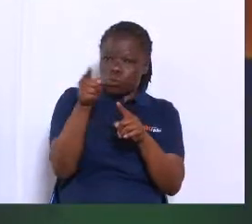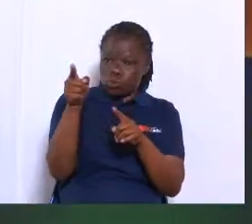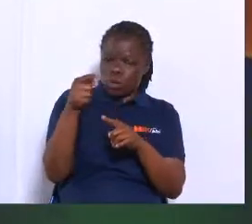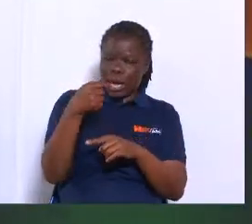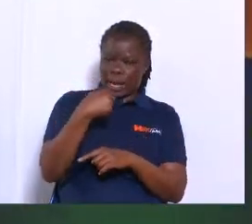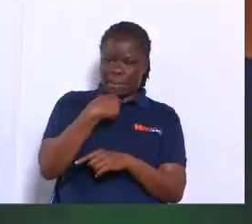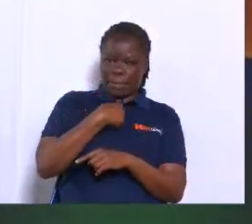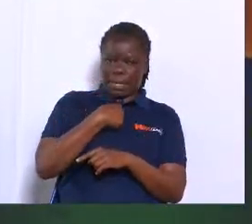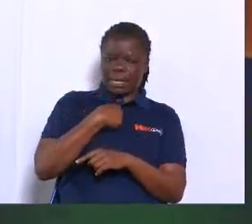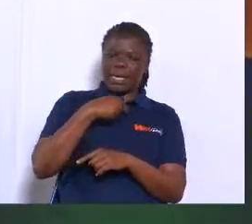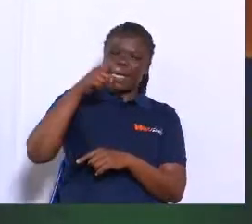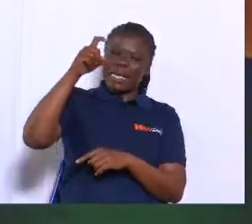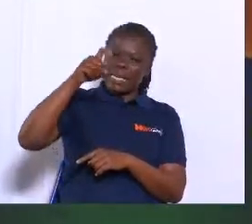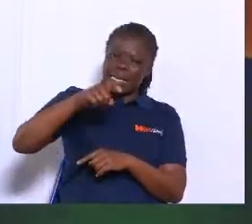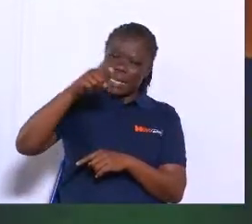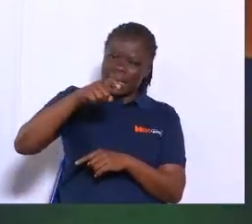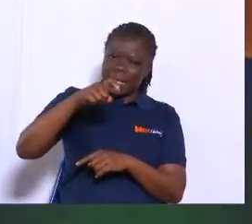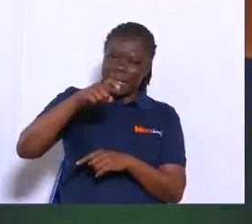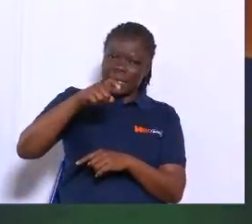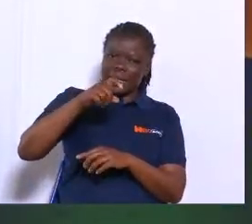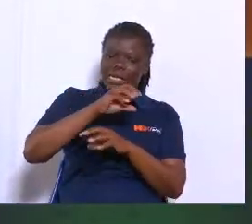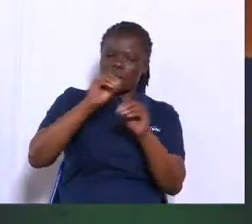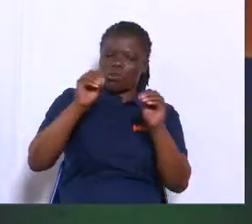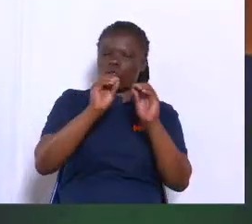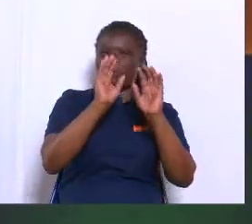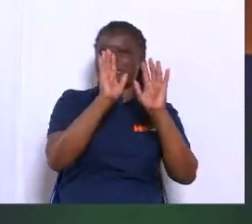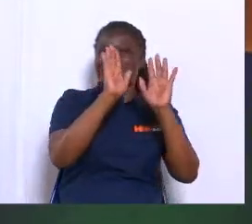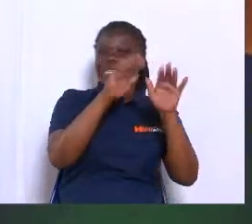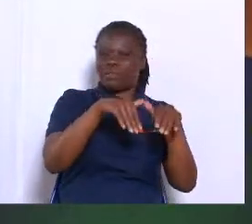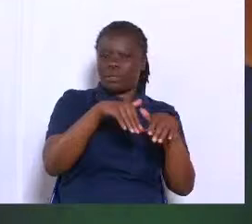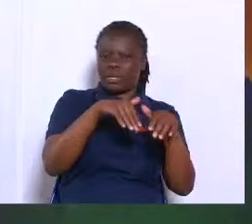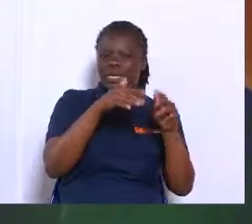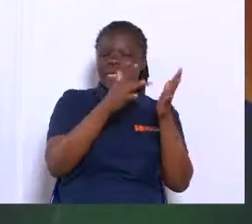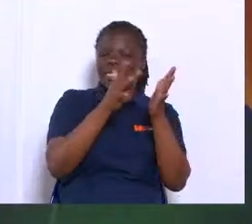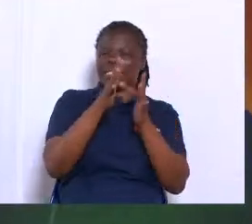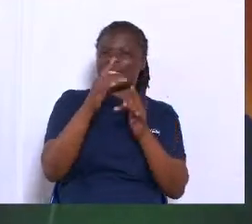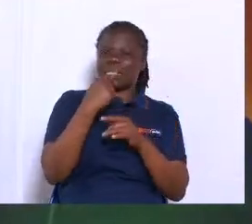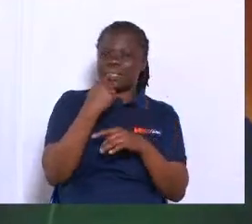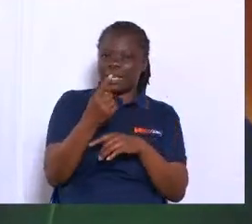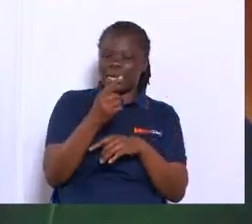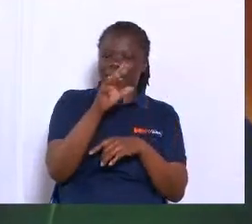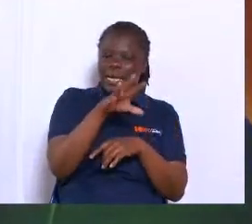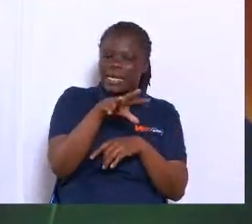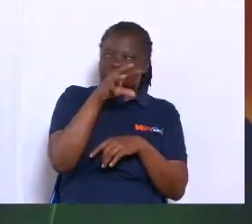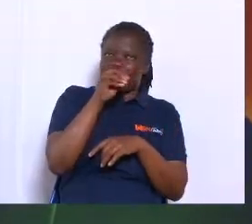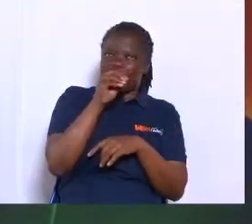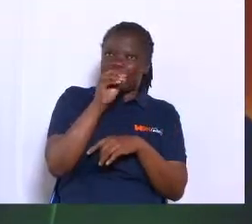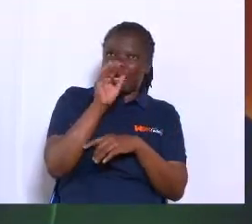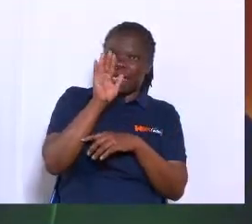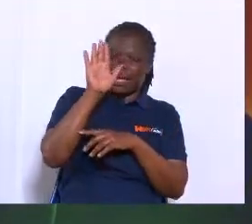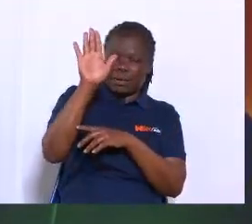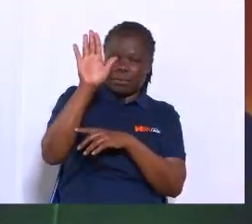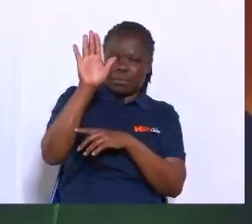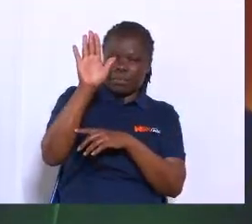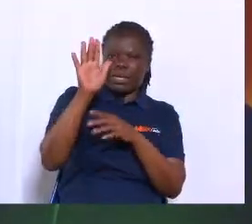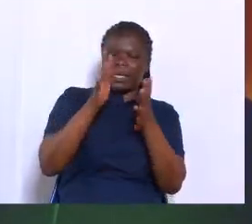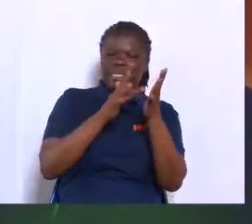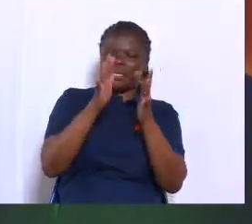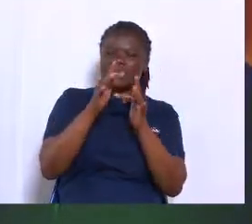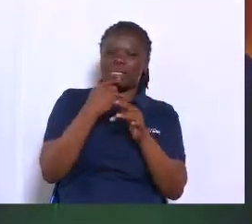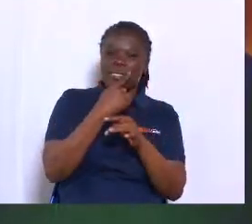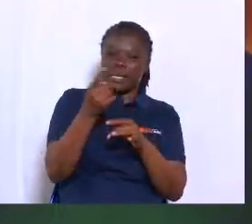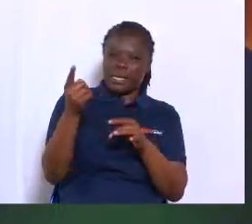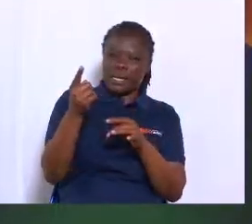I need not be deceived. Jesus says, take heed. Jesus says,